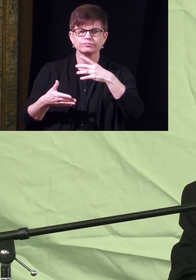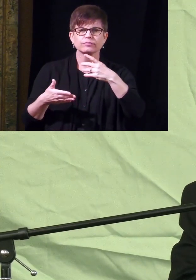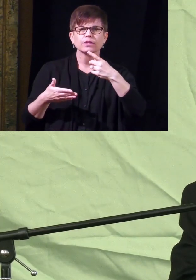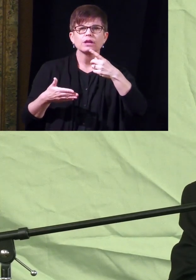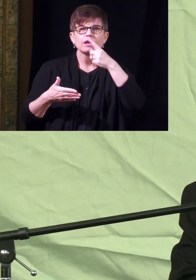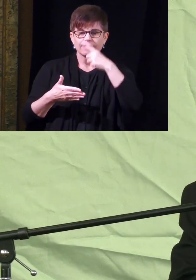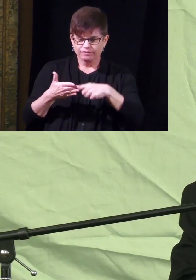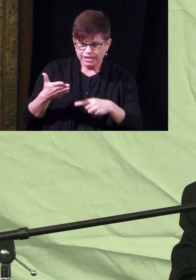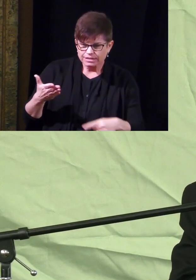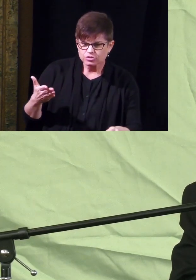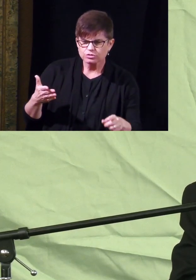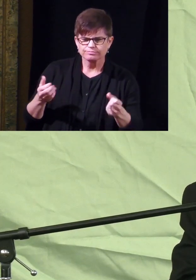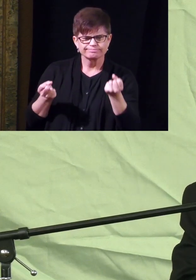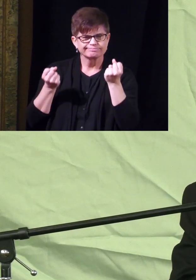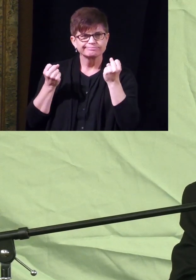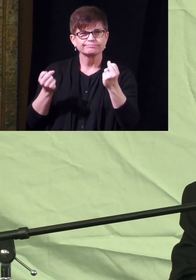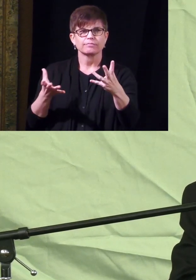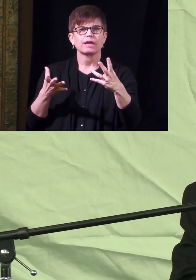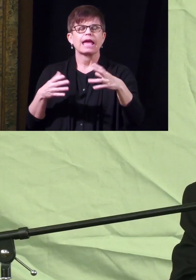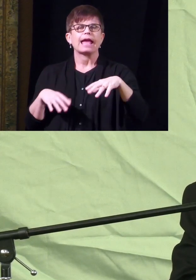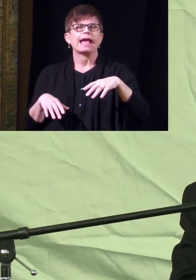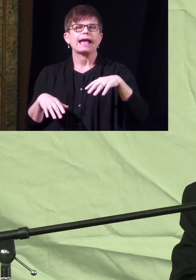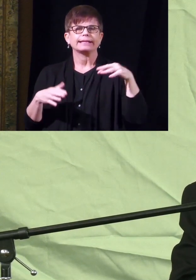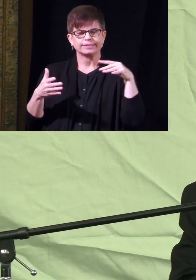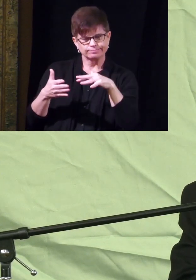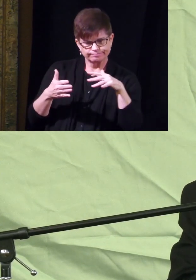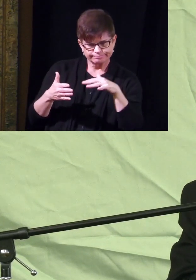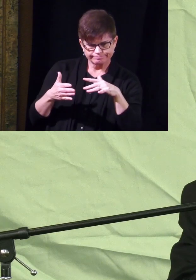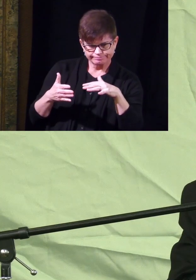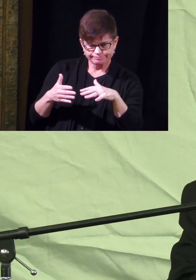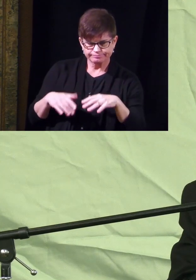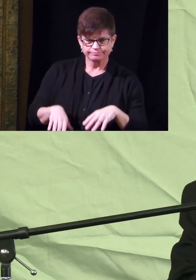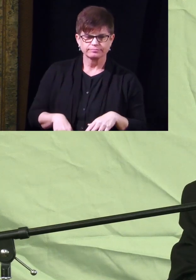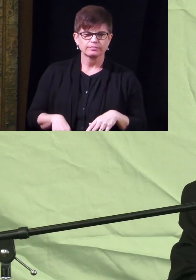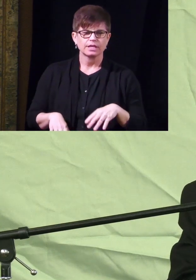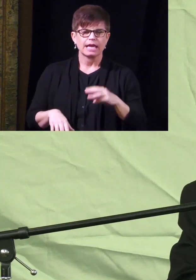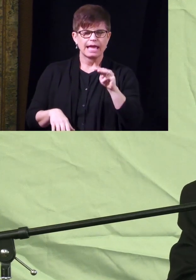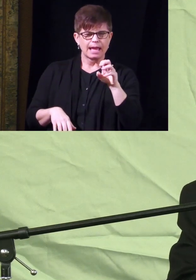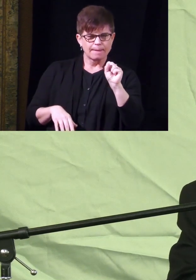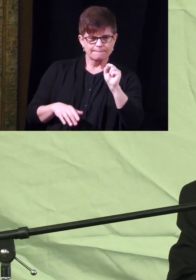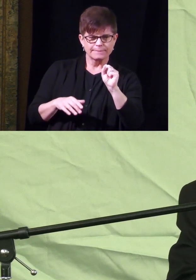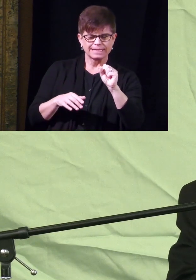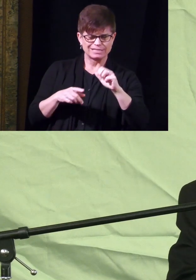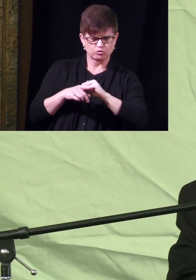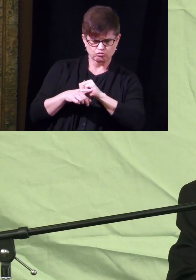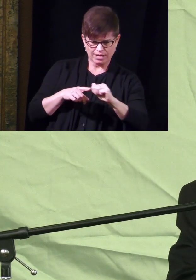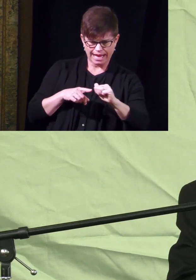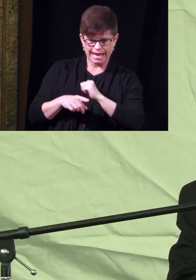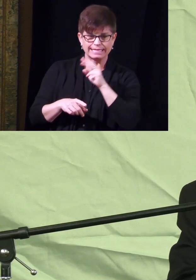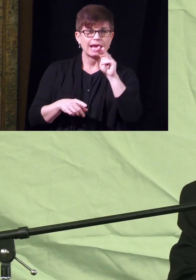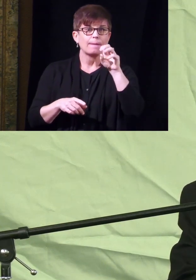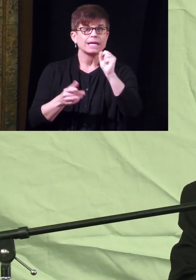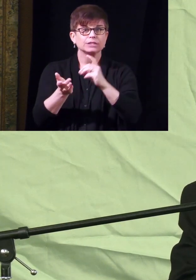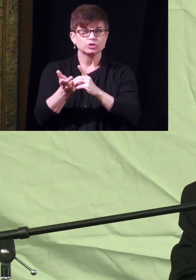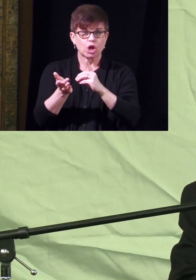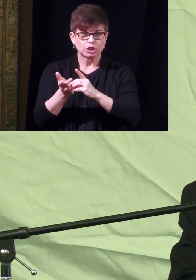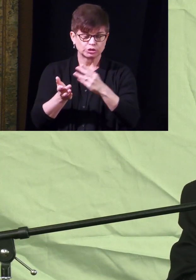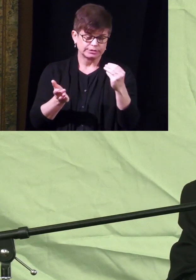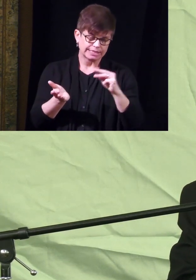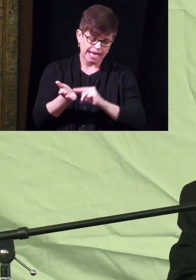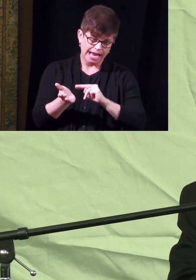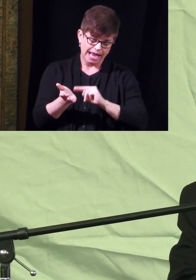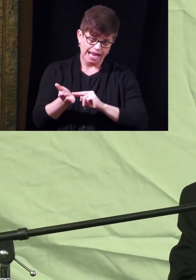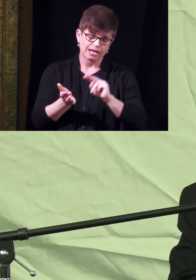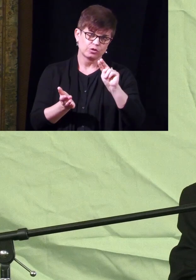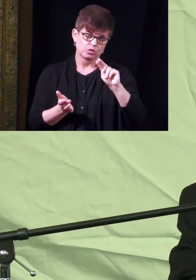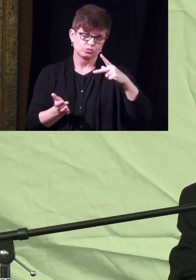trials, trained multiple sclerosis MS doctors and nurse practitioners, published extensively in medical journals.